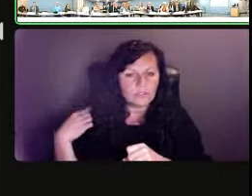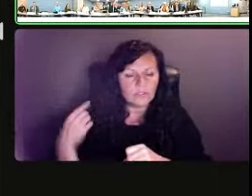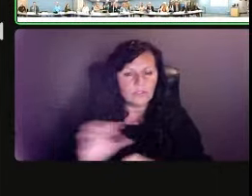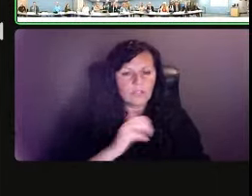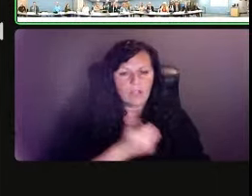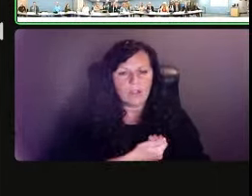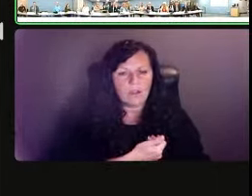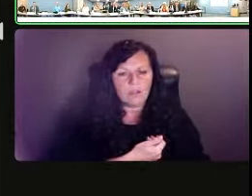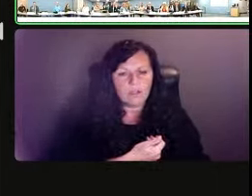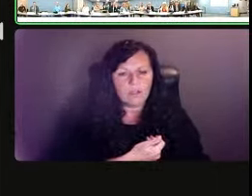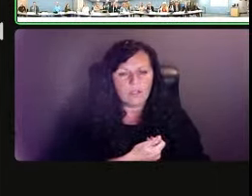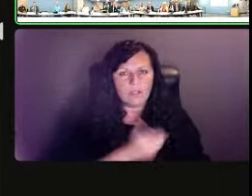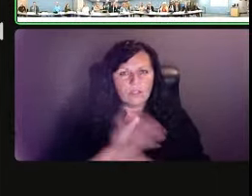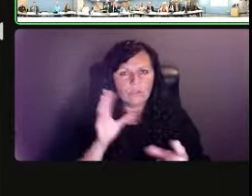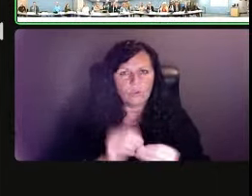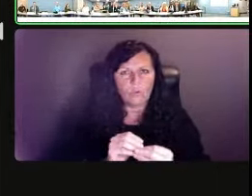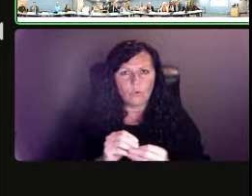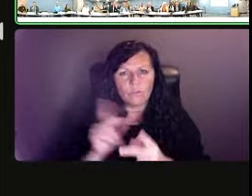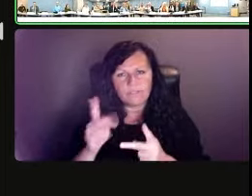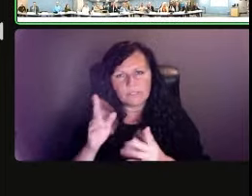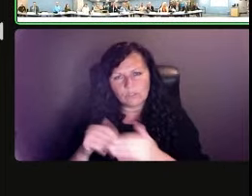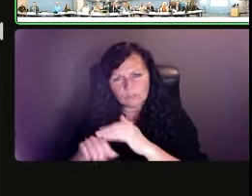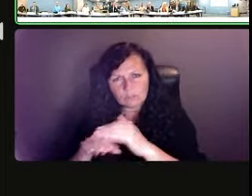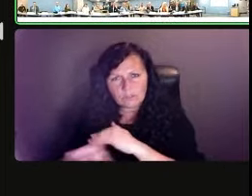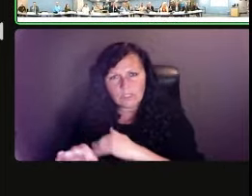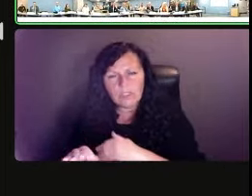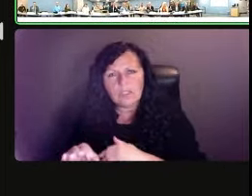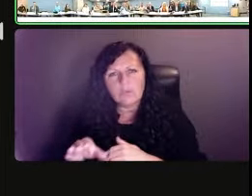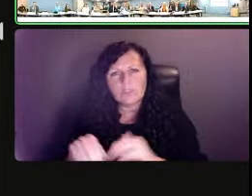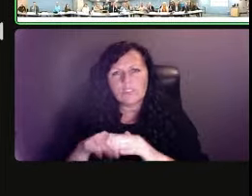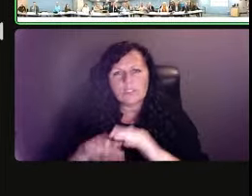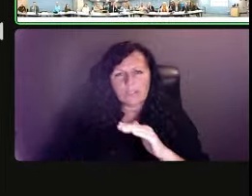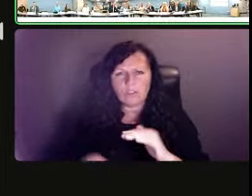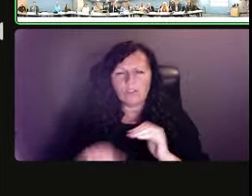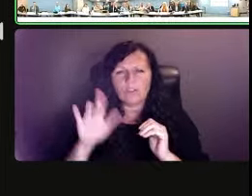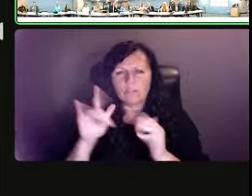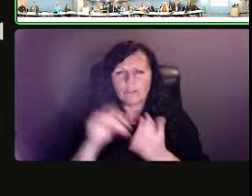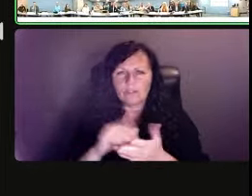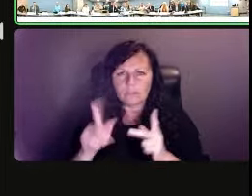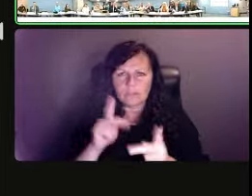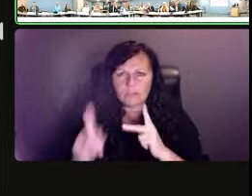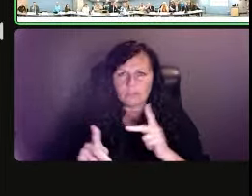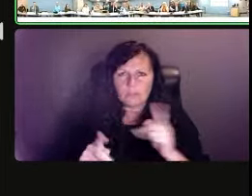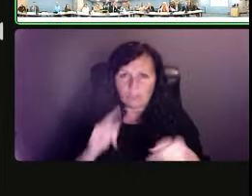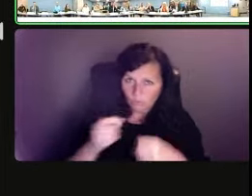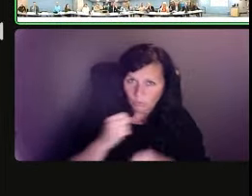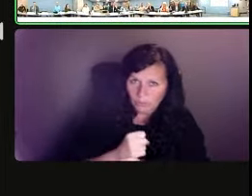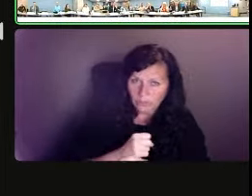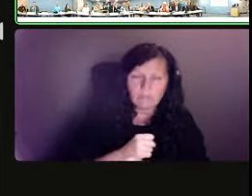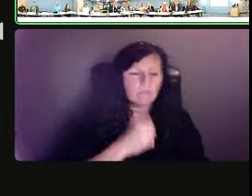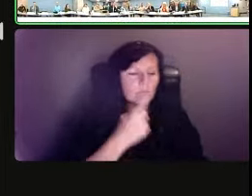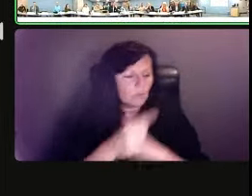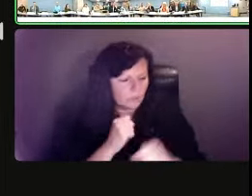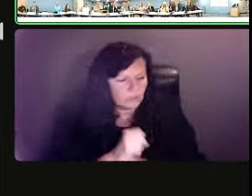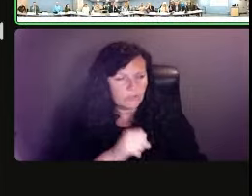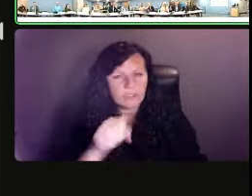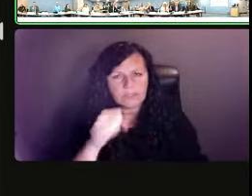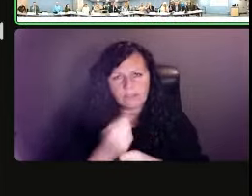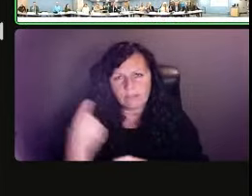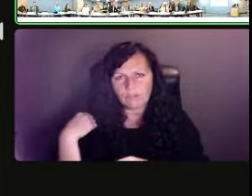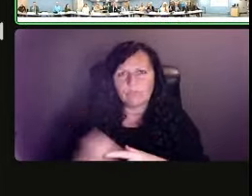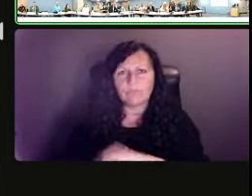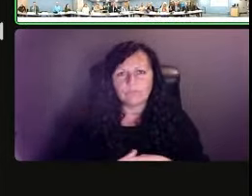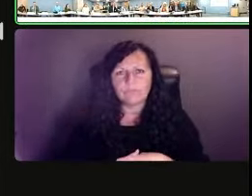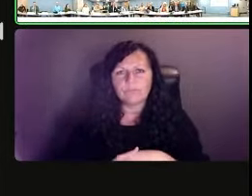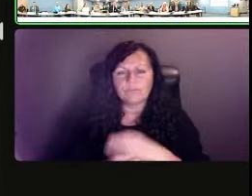our total visitors at that branch was just under 25,000. For a year? For a year, yeah, for last year. Thanks.